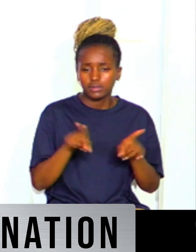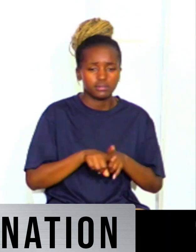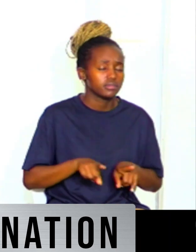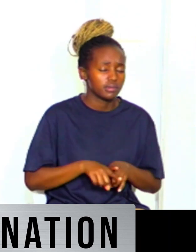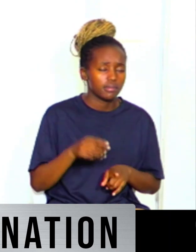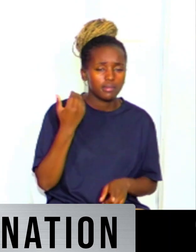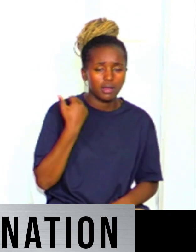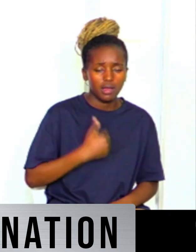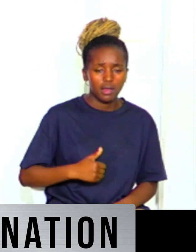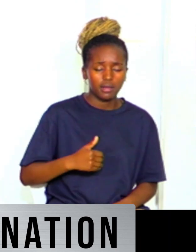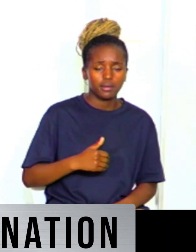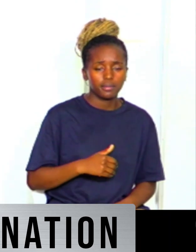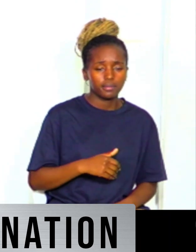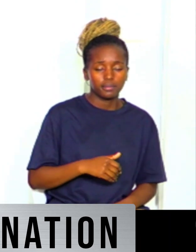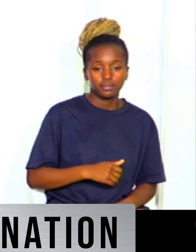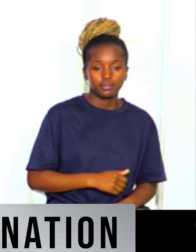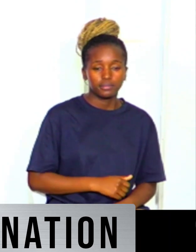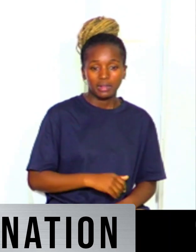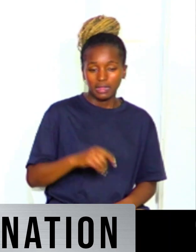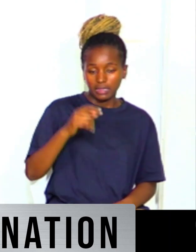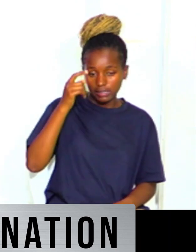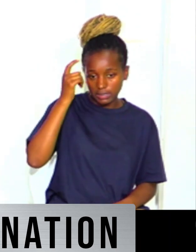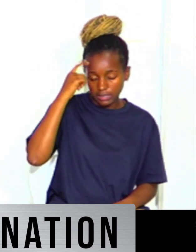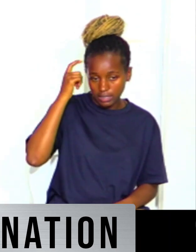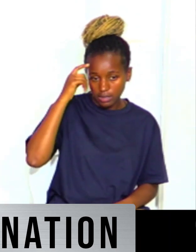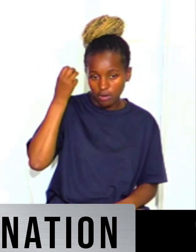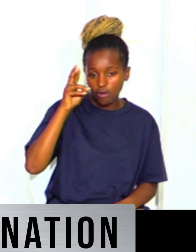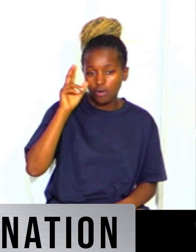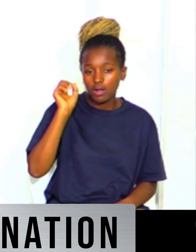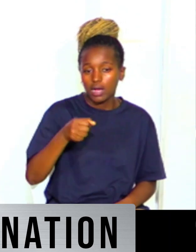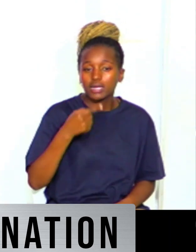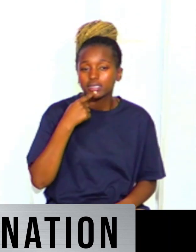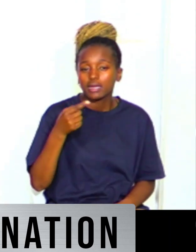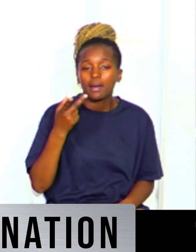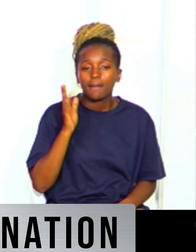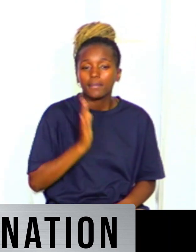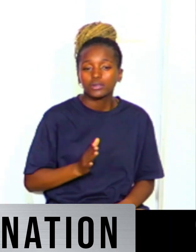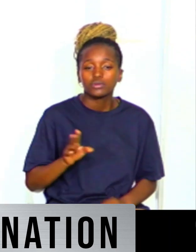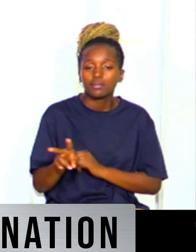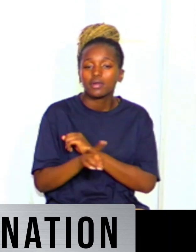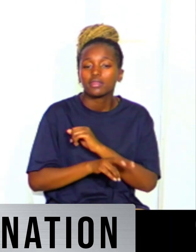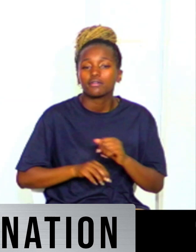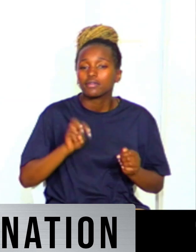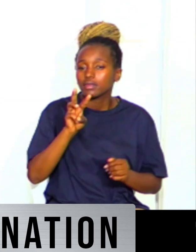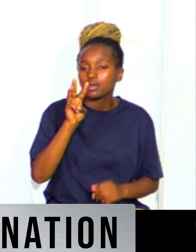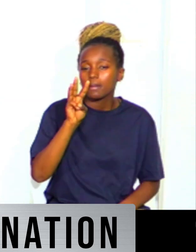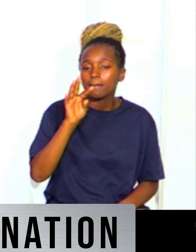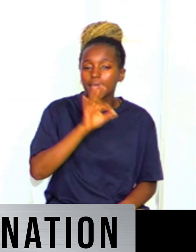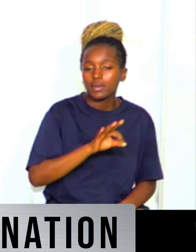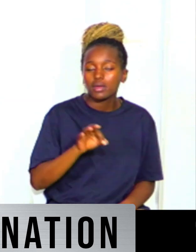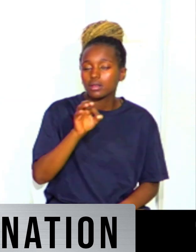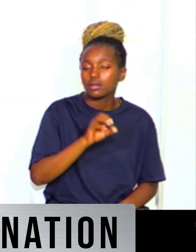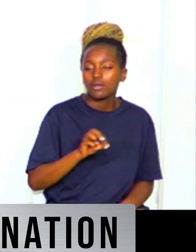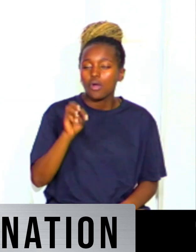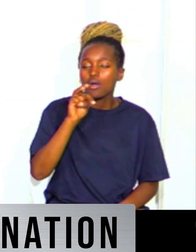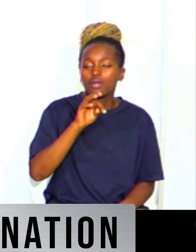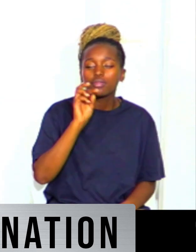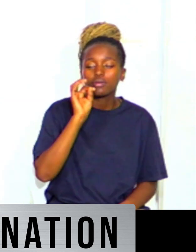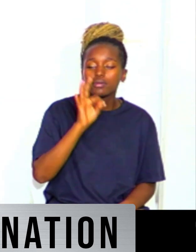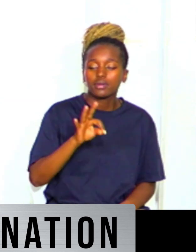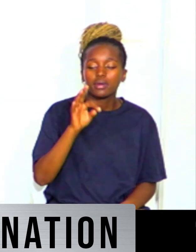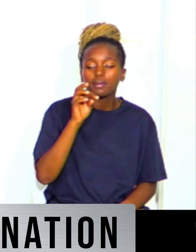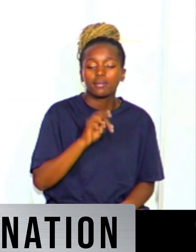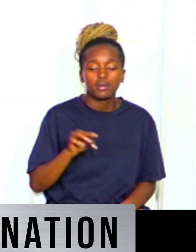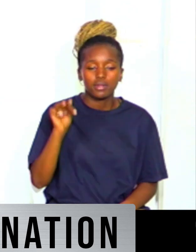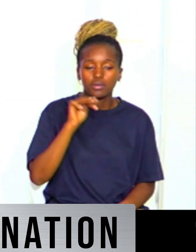mimi Jonah nikwambia that mtu amekuibia 3 million, allegation without even tangible evidence. It means that they are trying so hard to